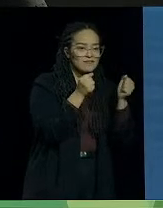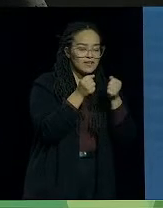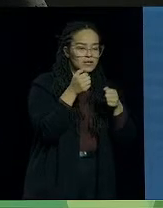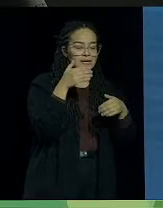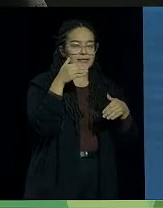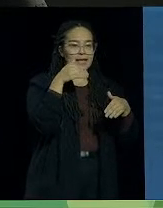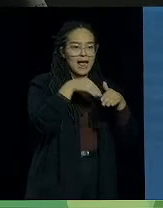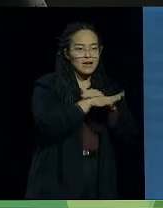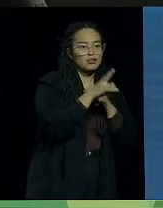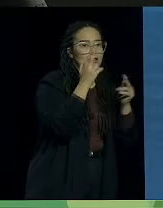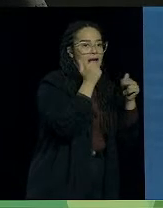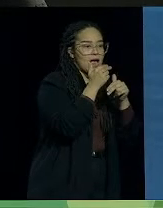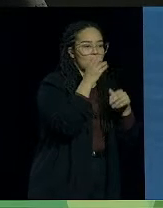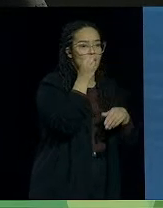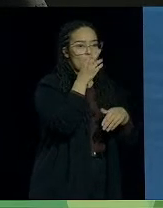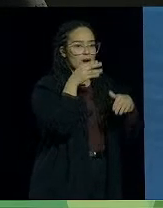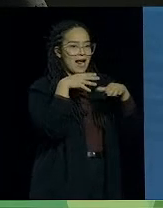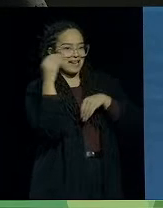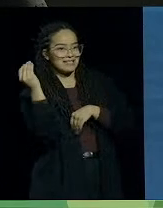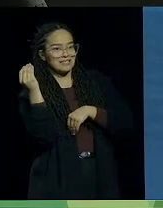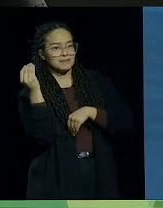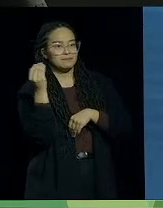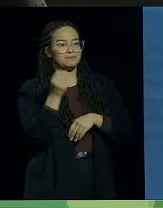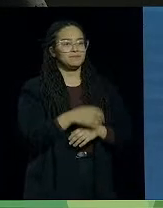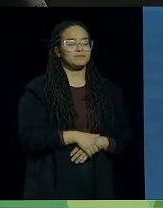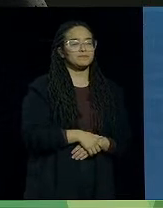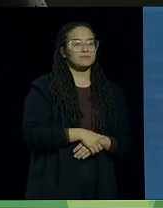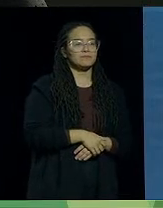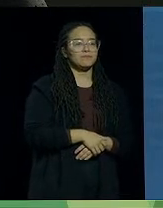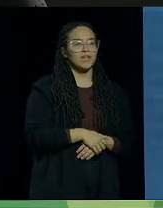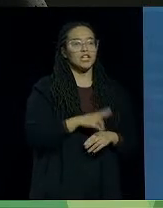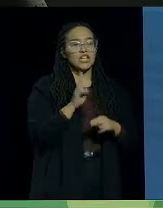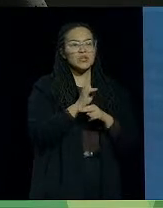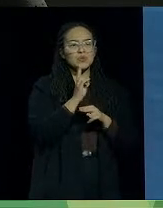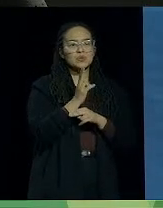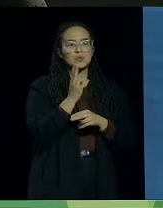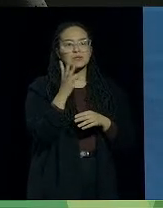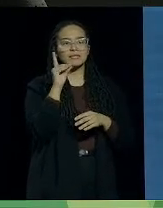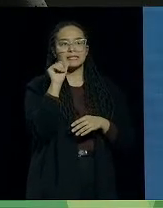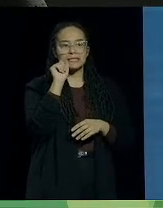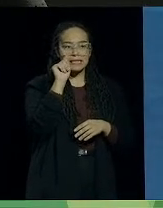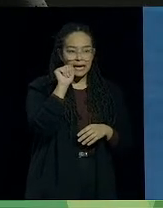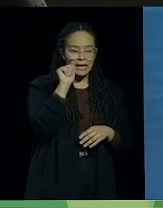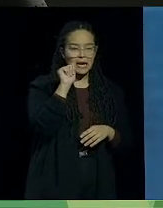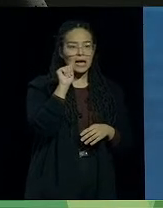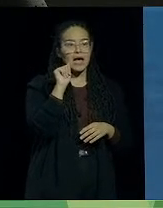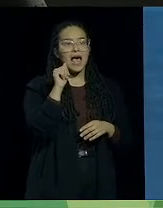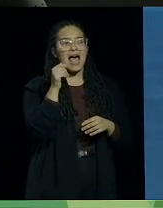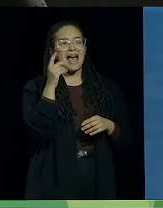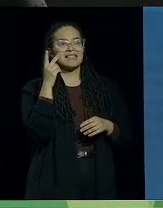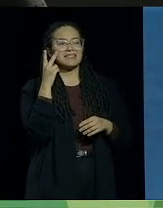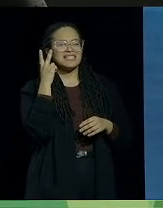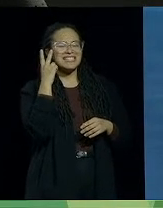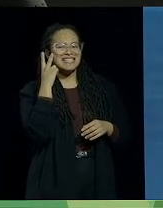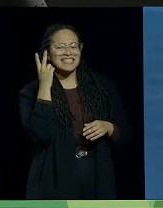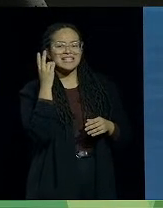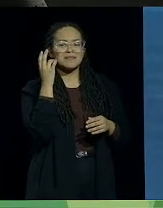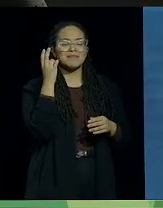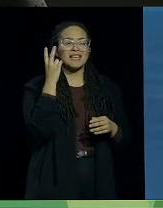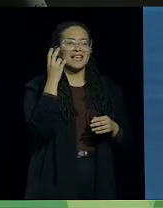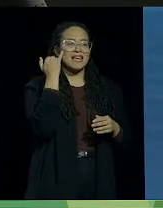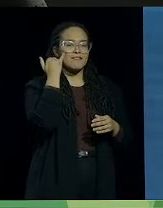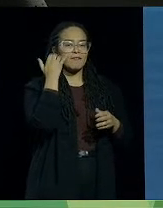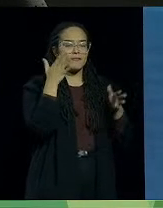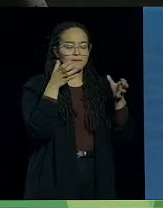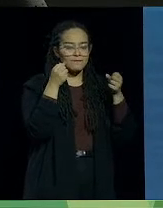highway entrance or exit ramps. Using anonymized data, the system can tell if the vehicle is moving in the permitted